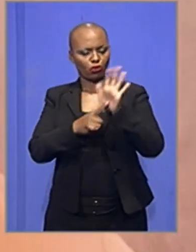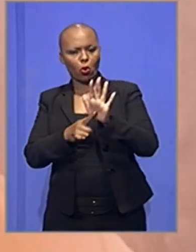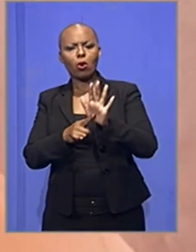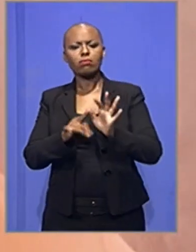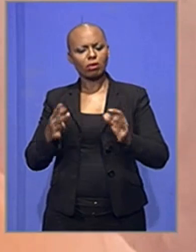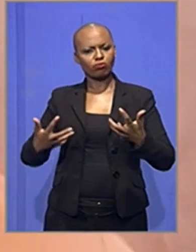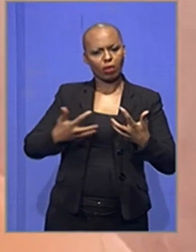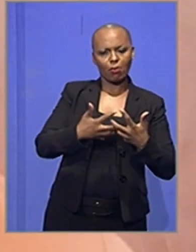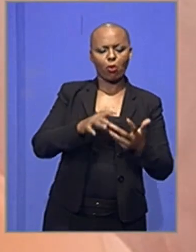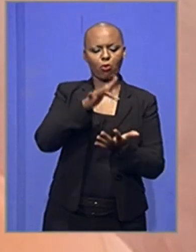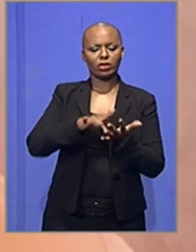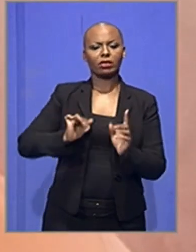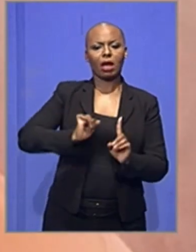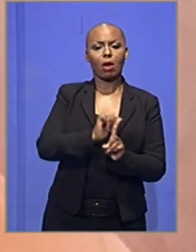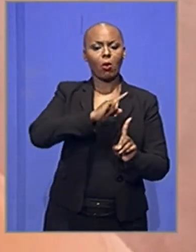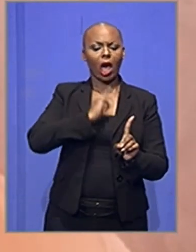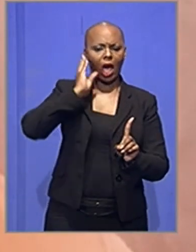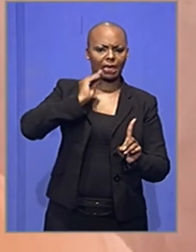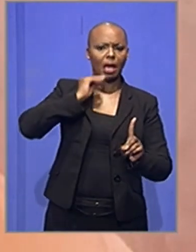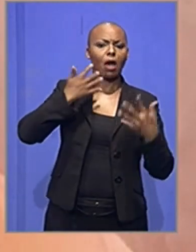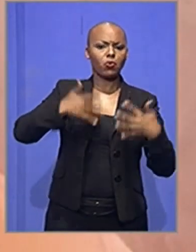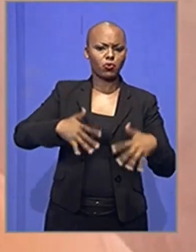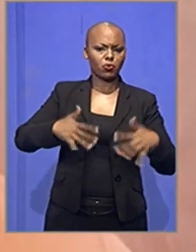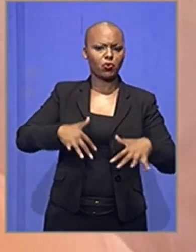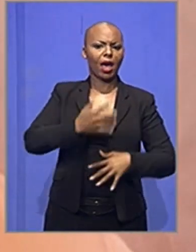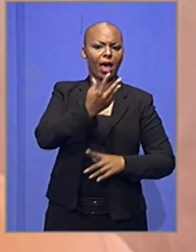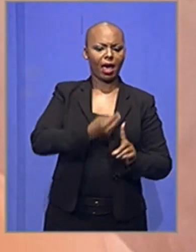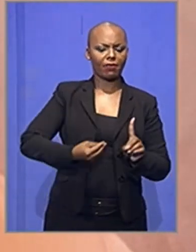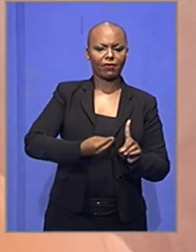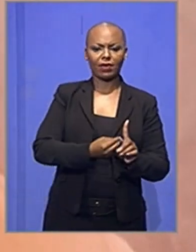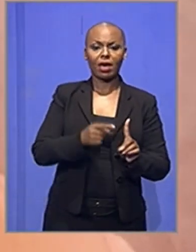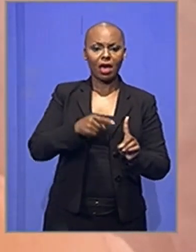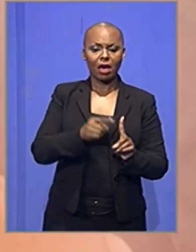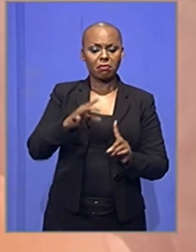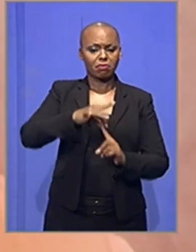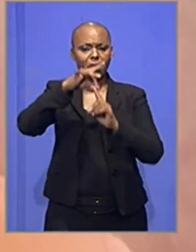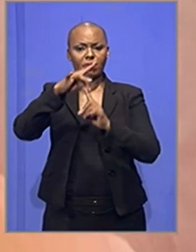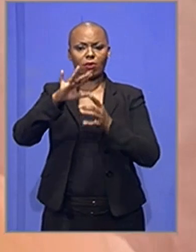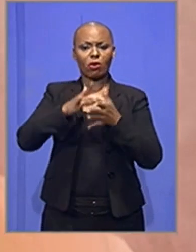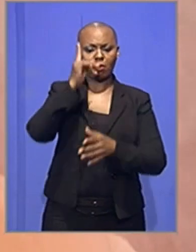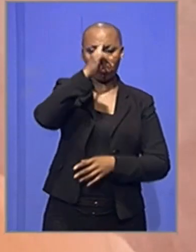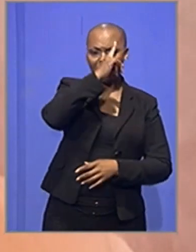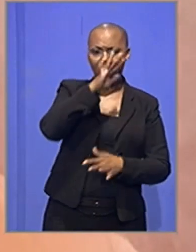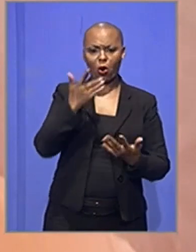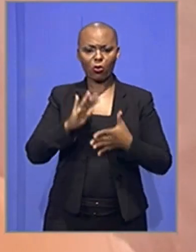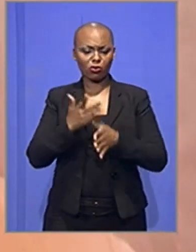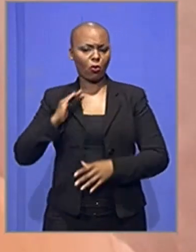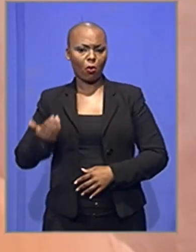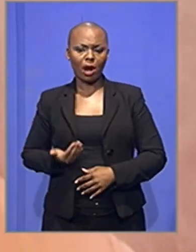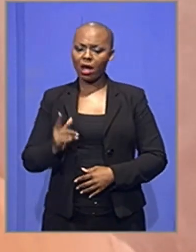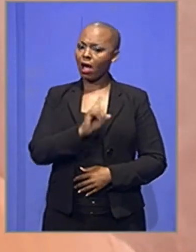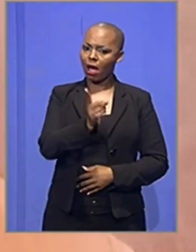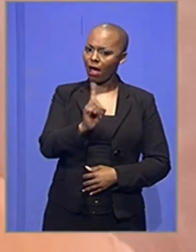experience. And our firm view is that her recommendation has got nothing to do with the color of her skin or her gender. It is